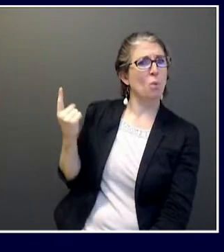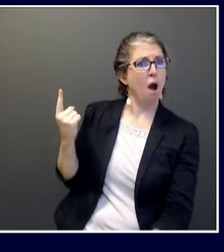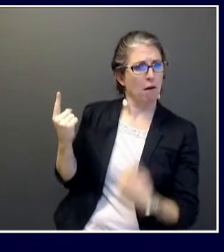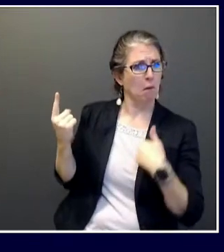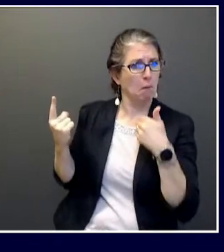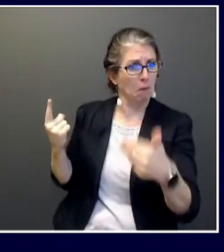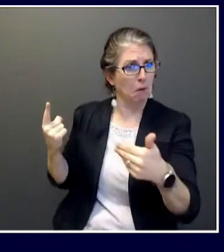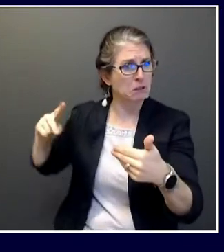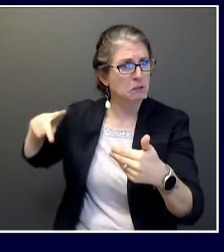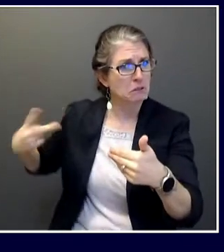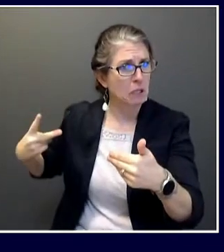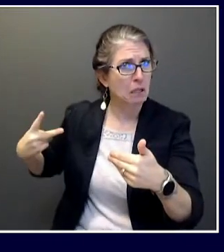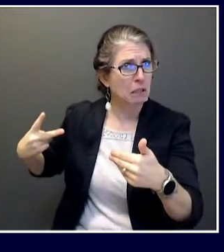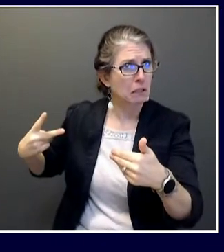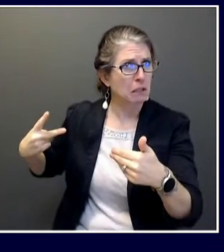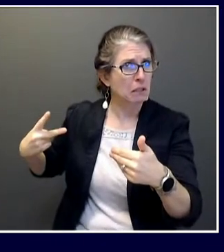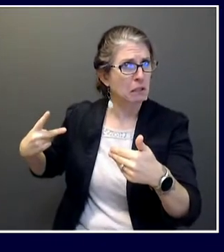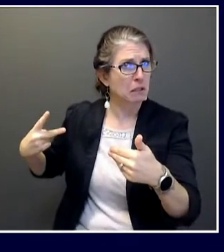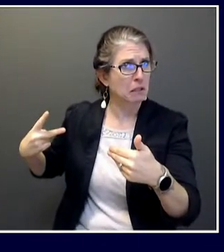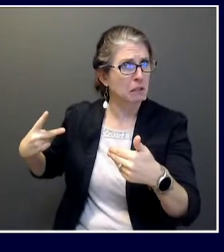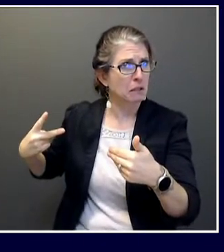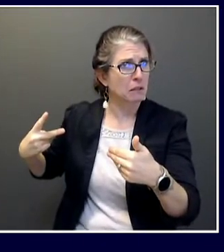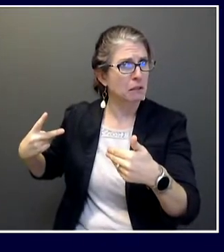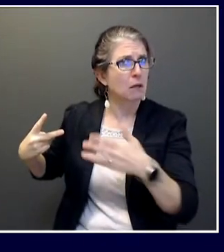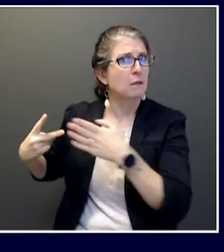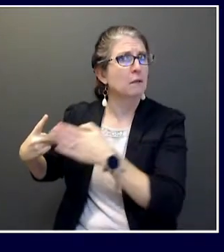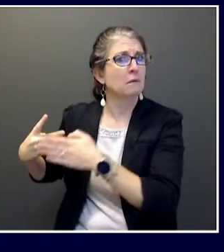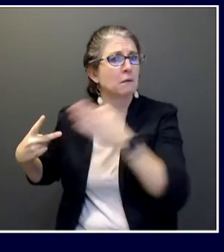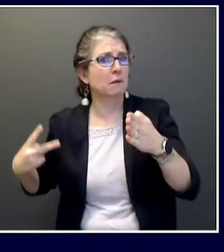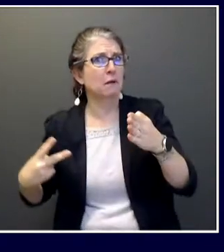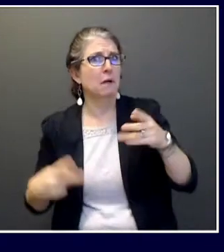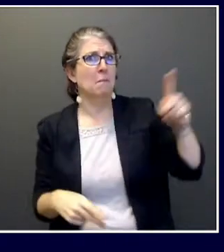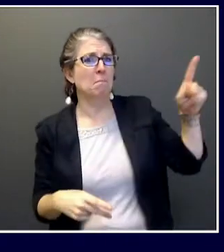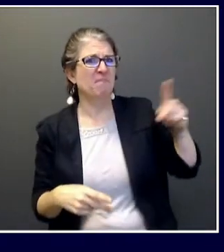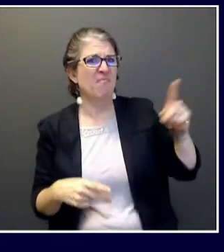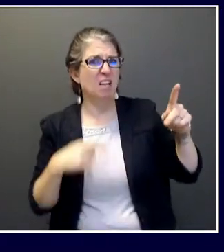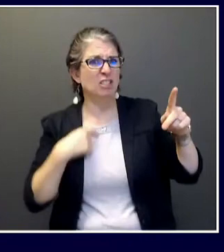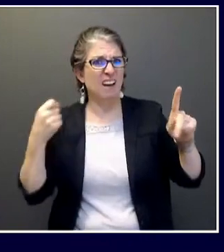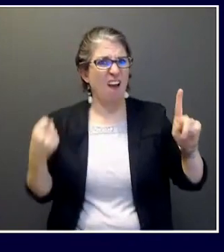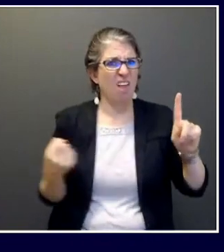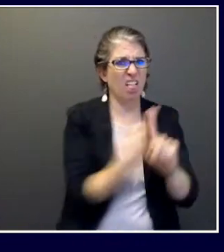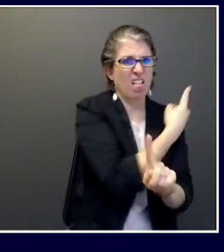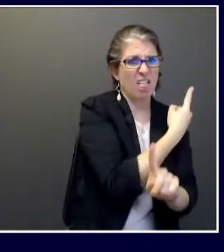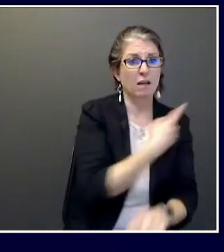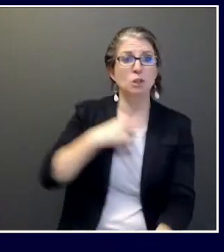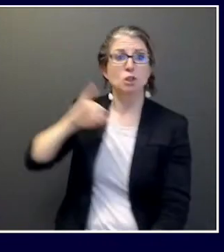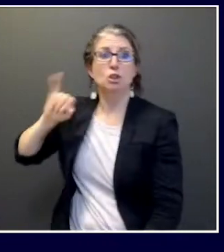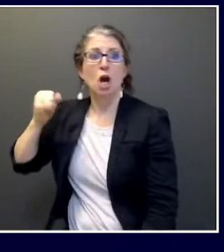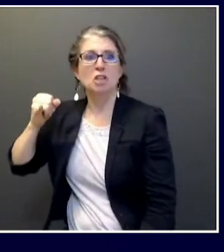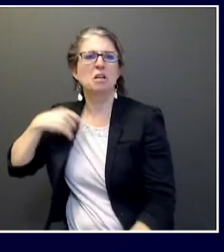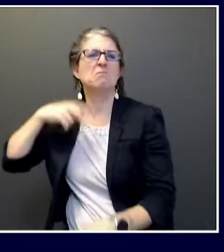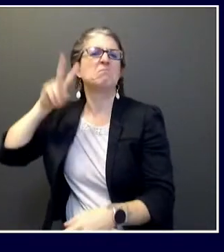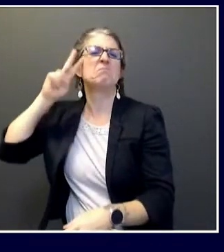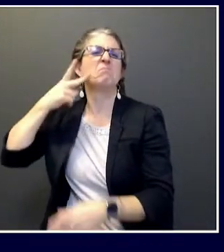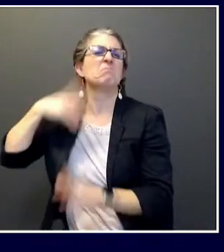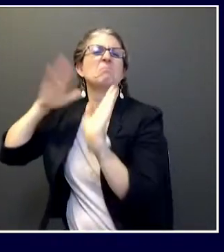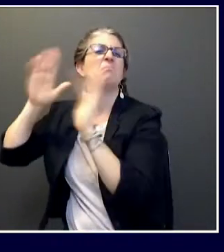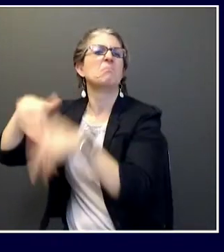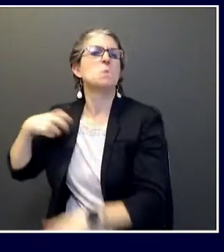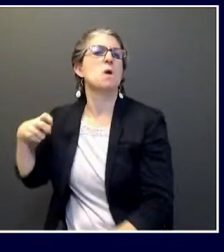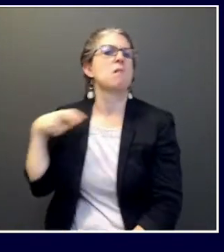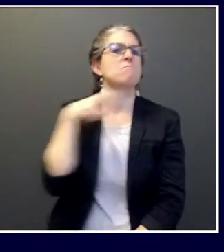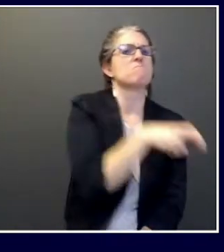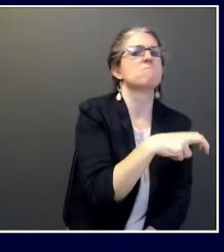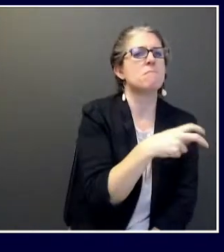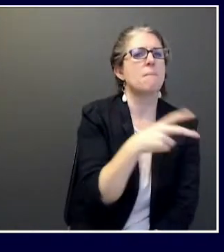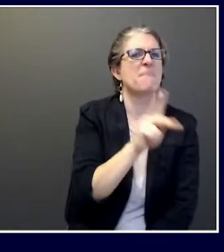that might be better for you long-term? Sure thing, Brian. I'm going to start with the latter question. There is a lot of interest, and there has been a lot of